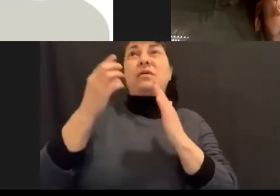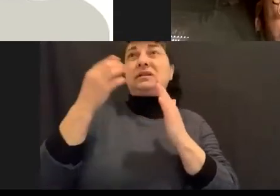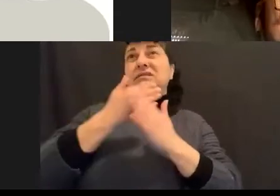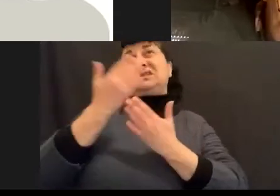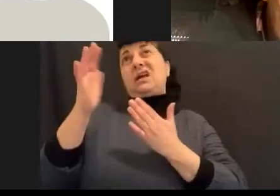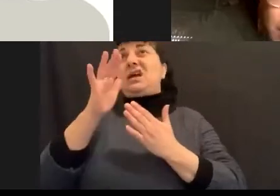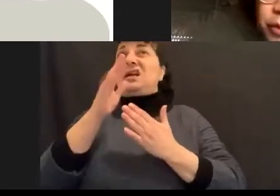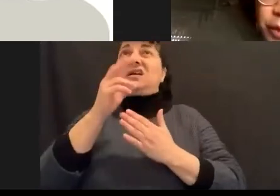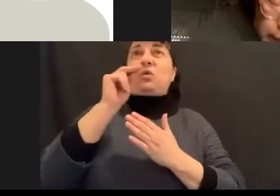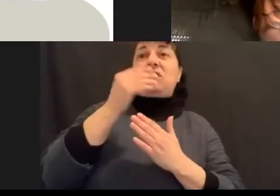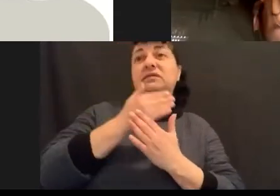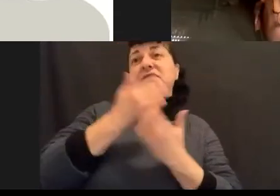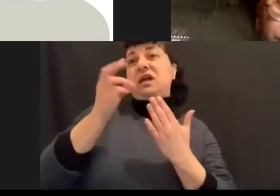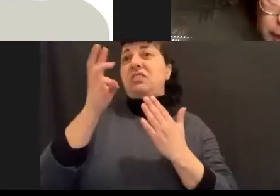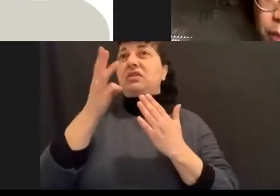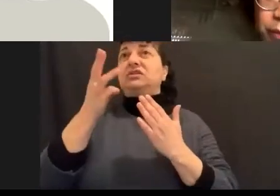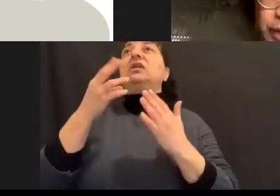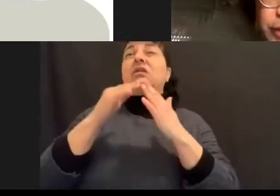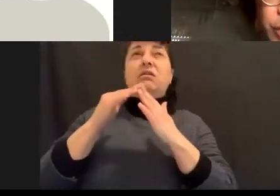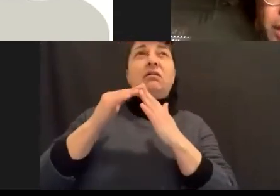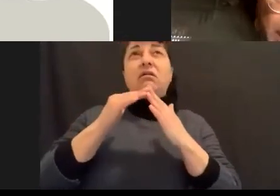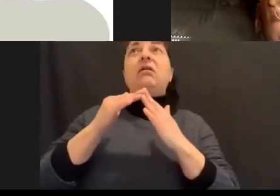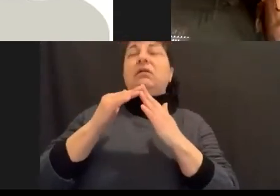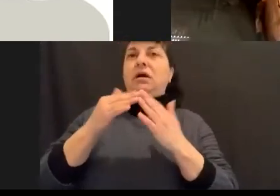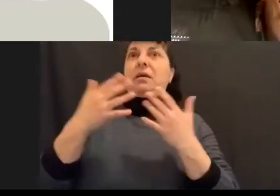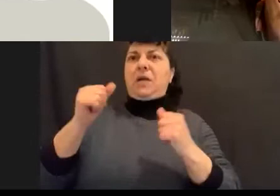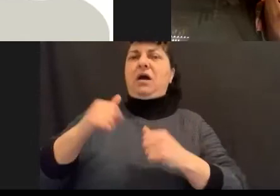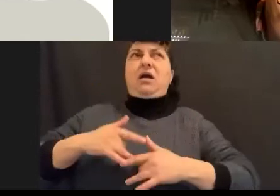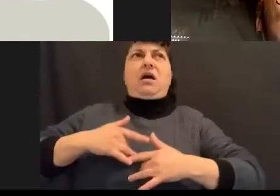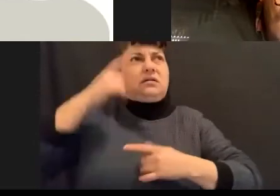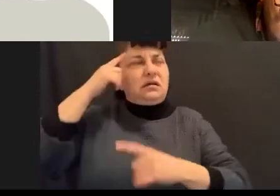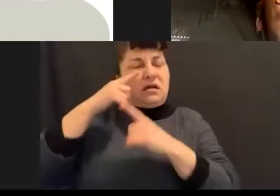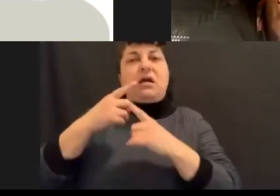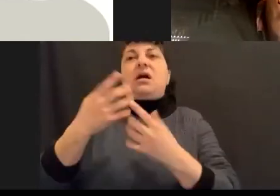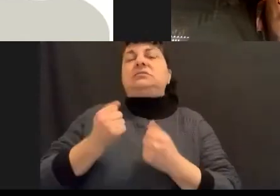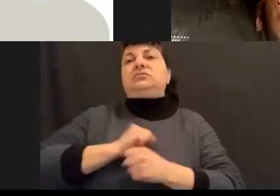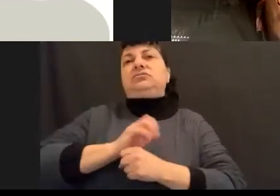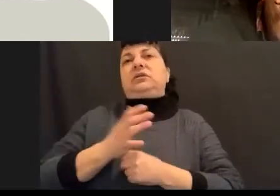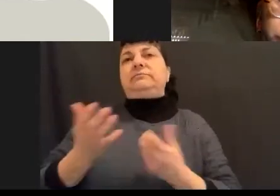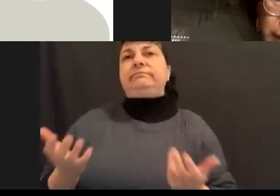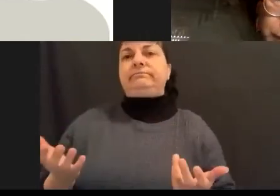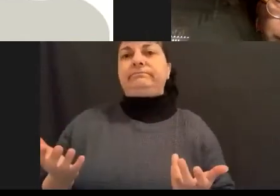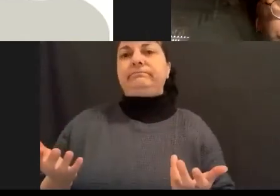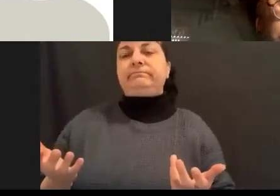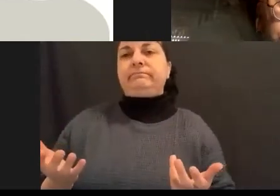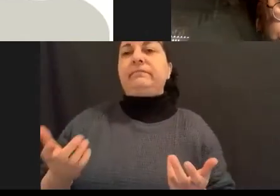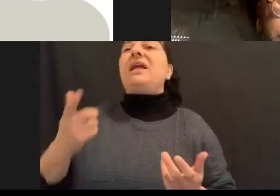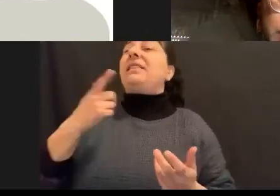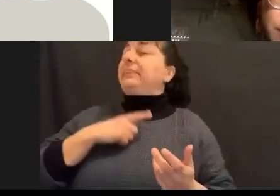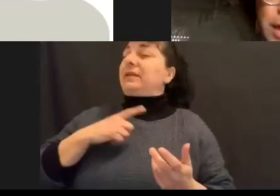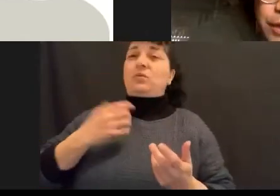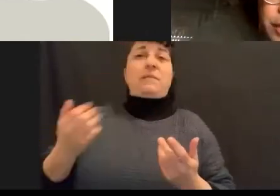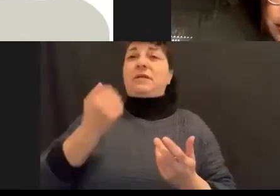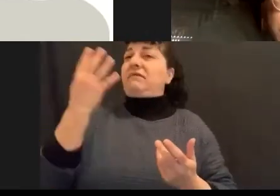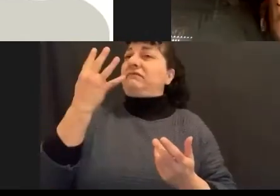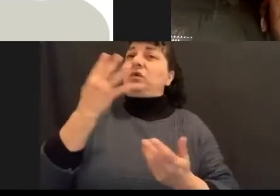12 or day 13. So again, this is one of the important reasons why we have the whole quarantining period for the whole 14 days